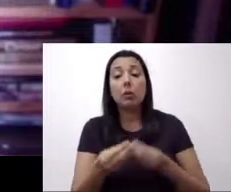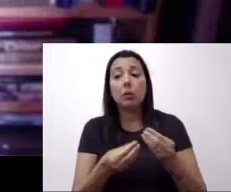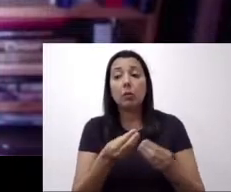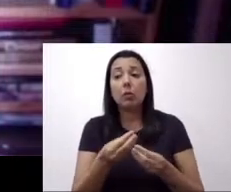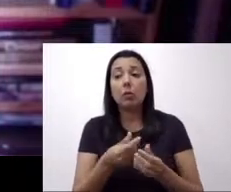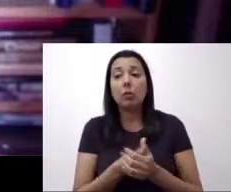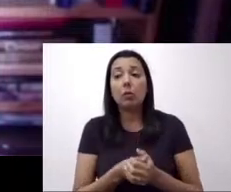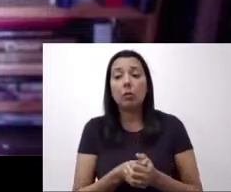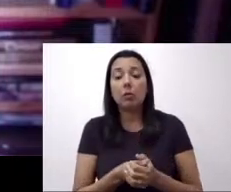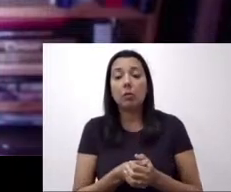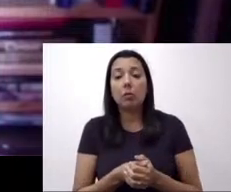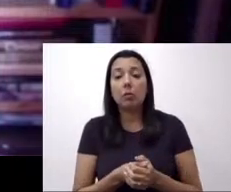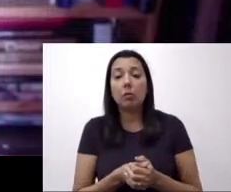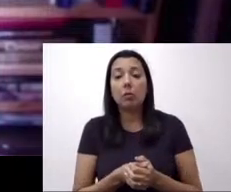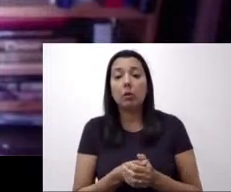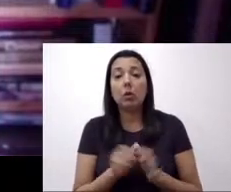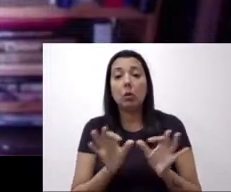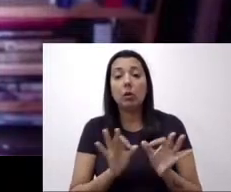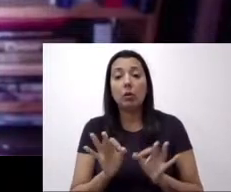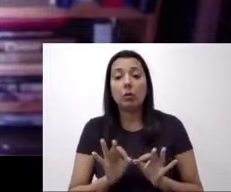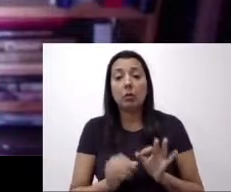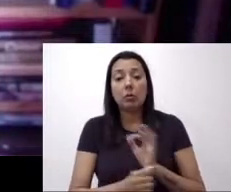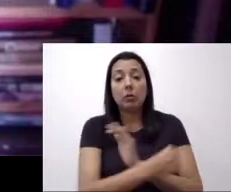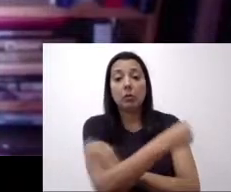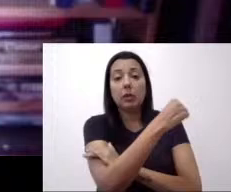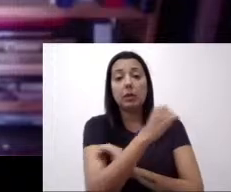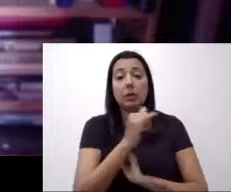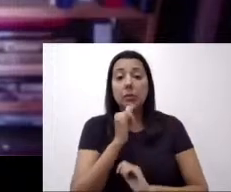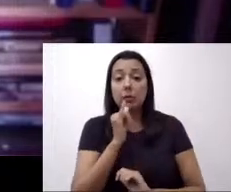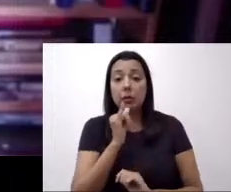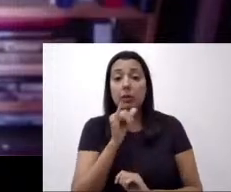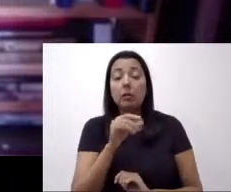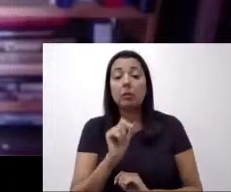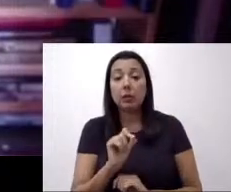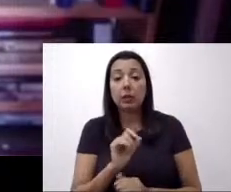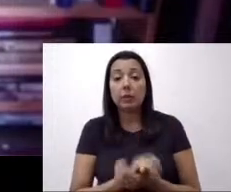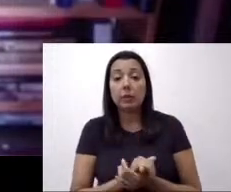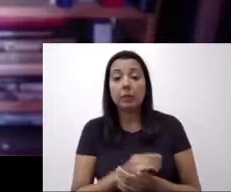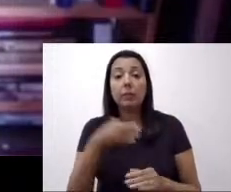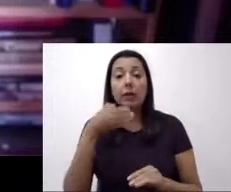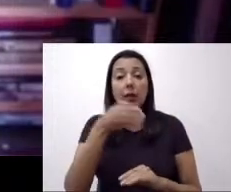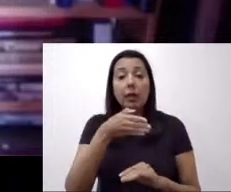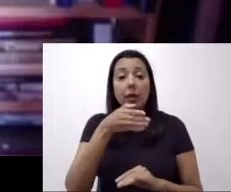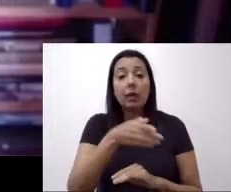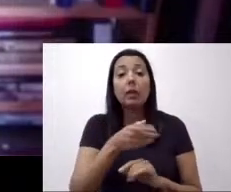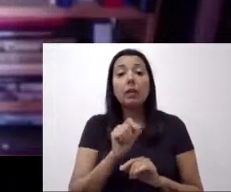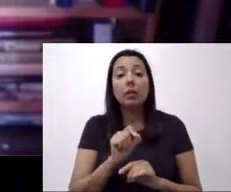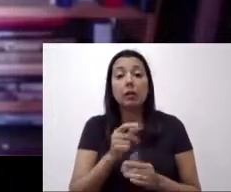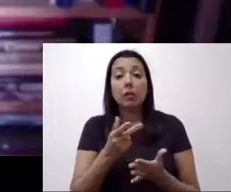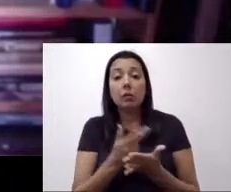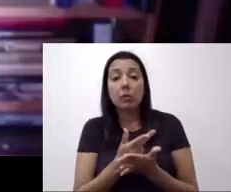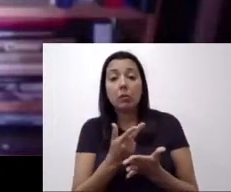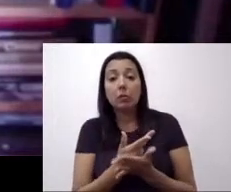feminist organizations, for instance, have coalesced with